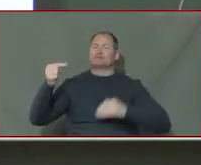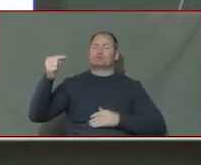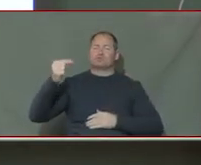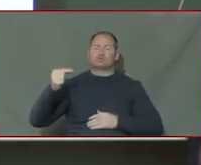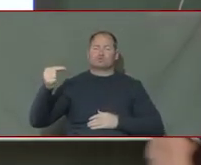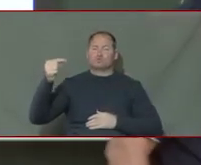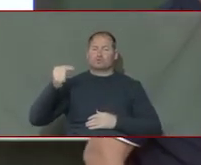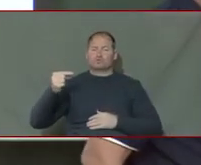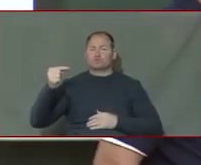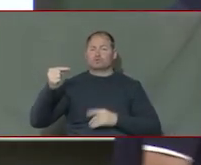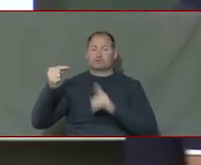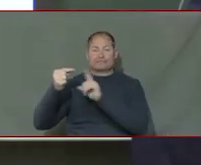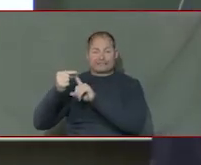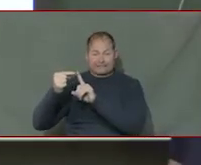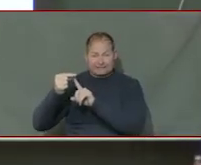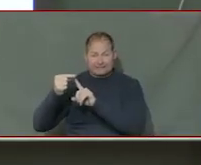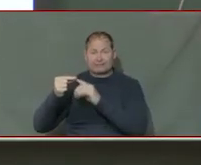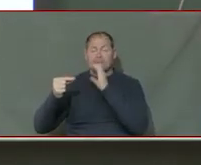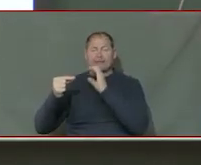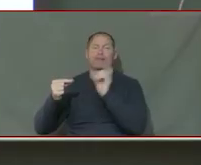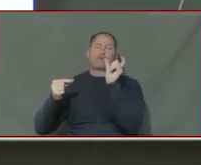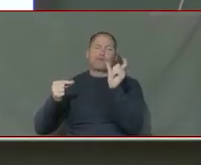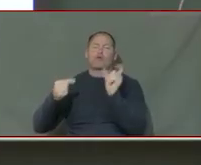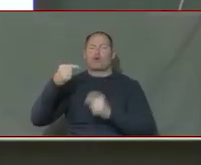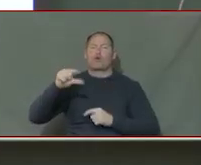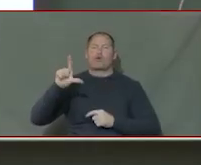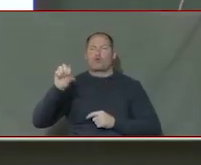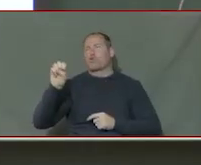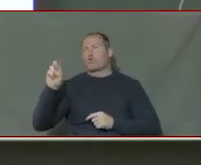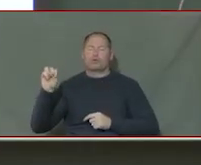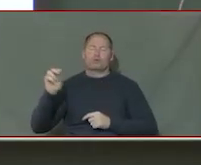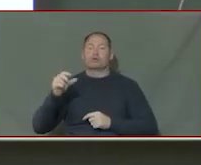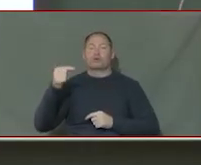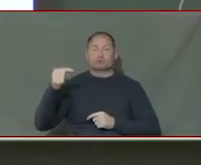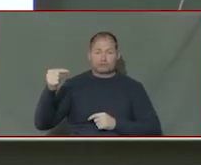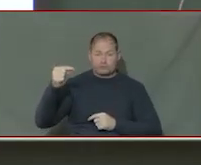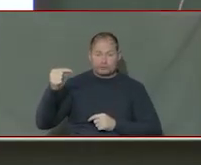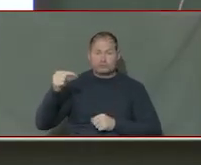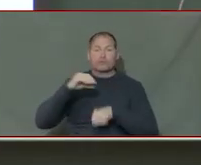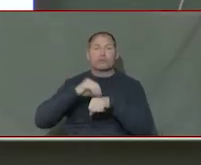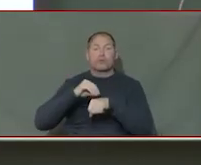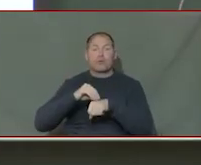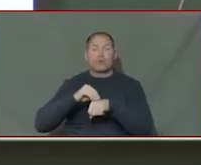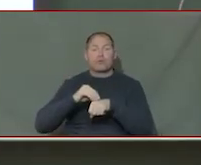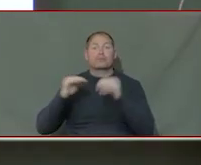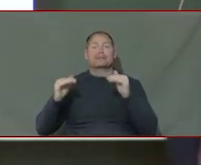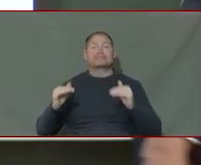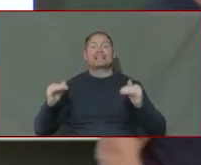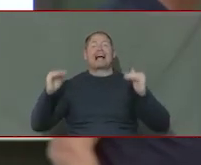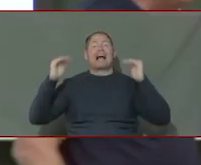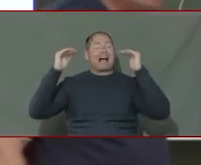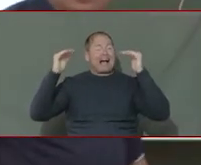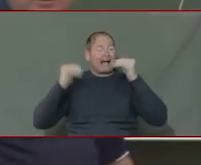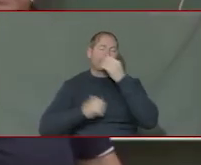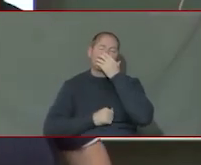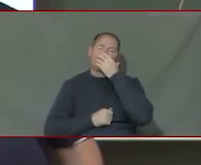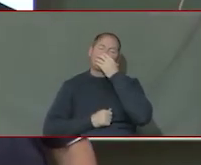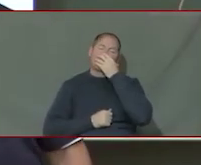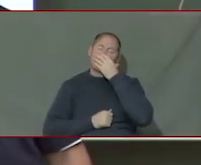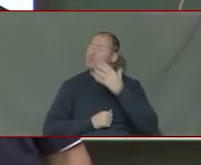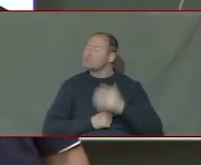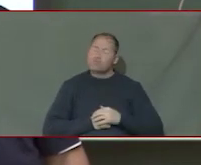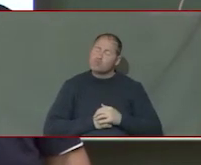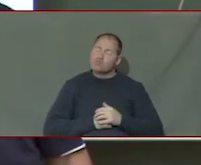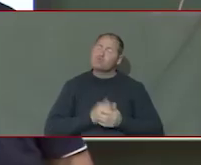I'm making G for glucose, is what now? What is the problem? It is what? There's too much glucose in the